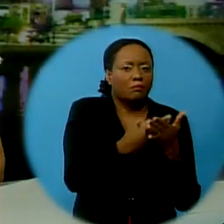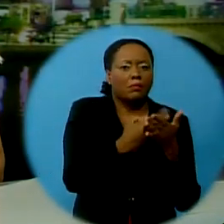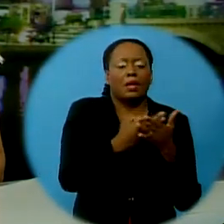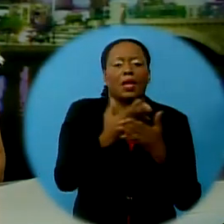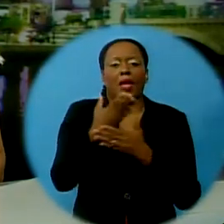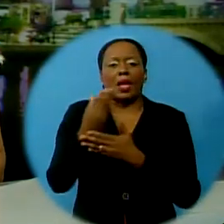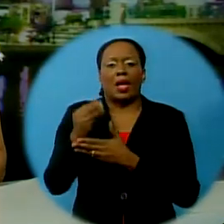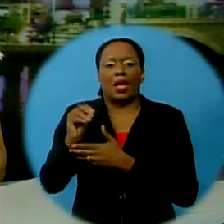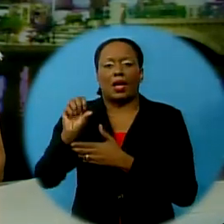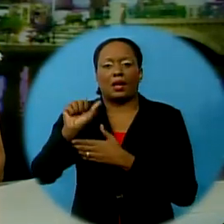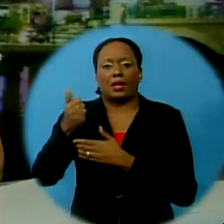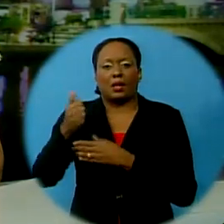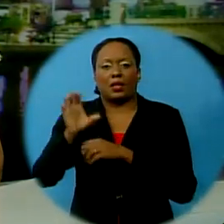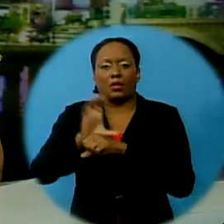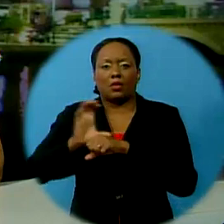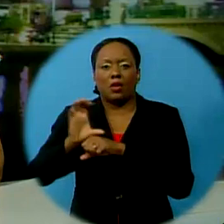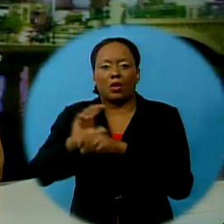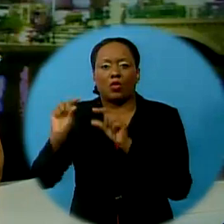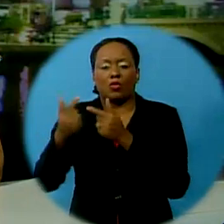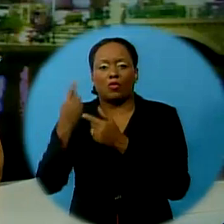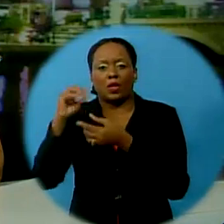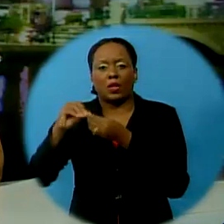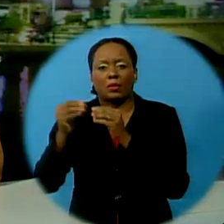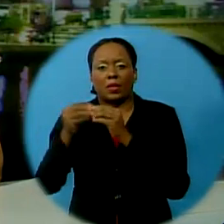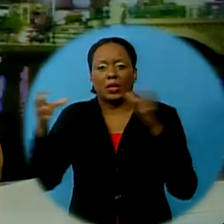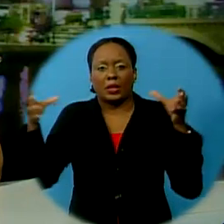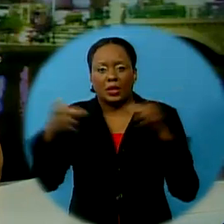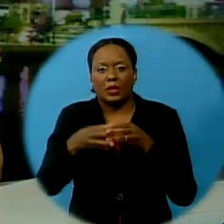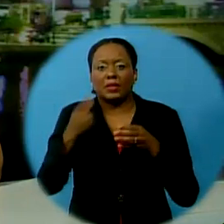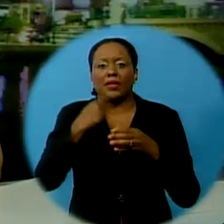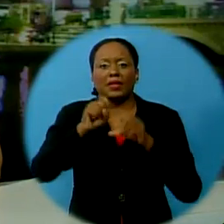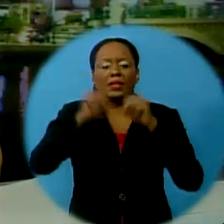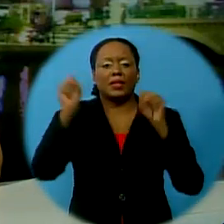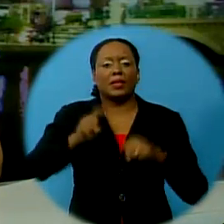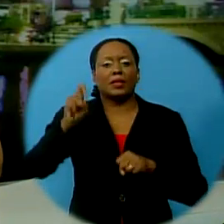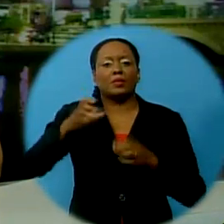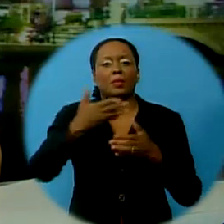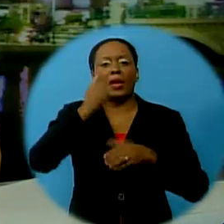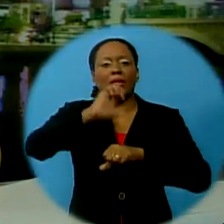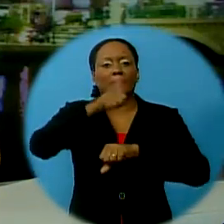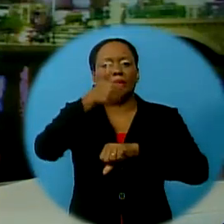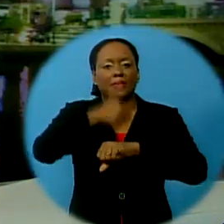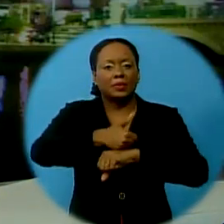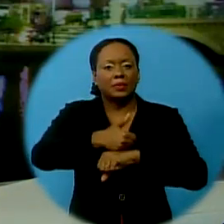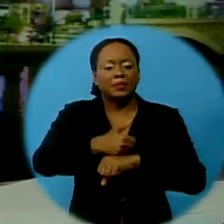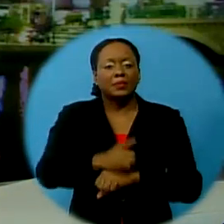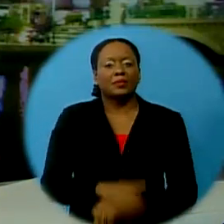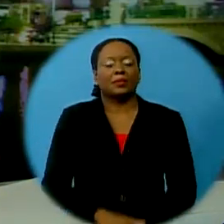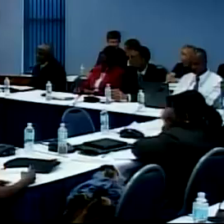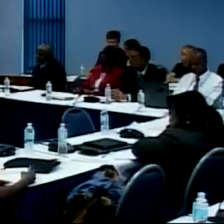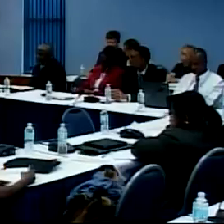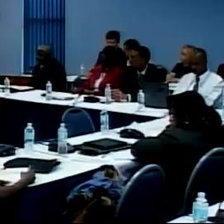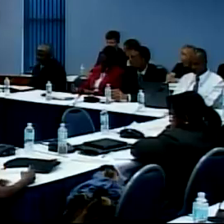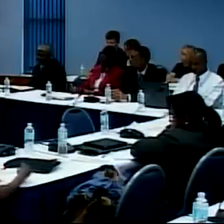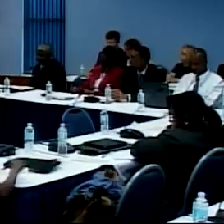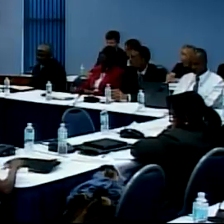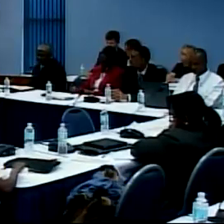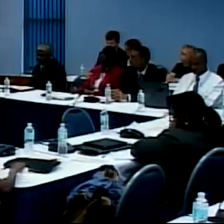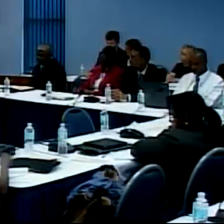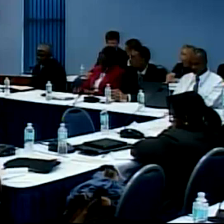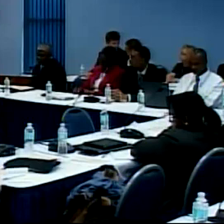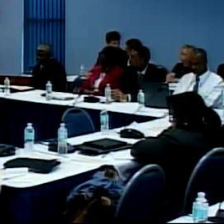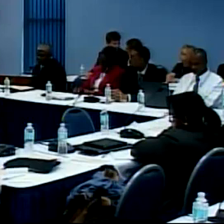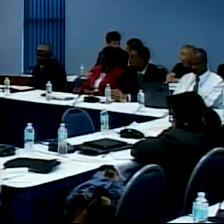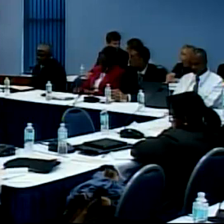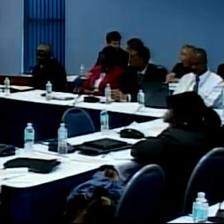regional statisticians that national statistical systems have to be better financed. Other areas such as capacity were highlighted